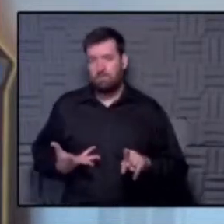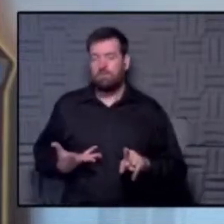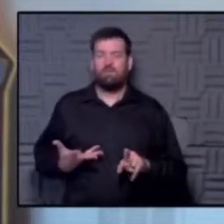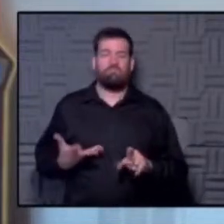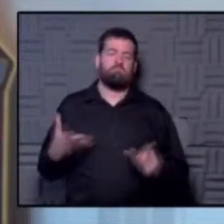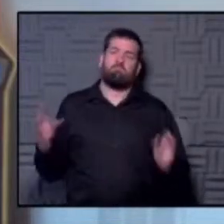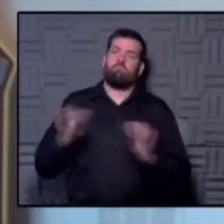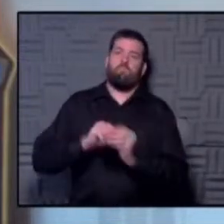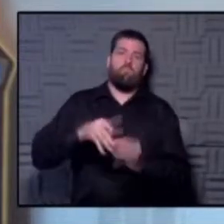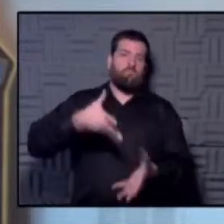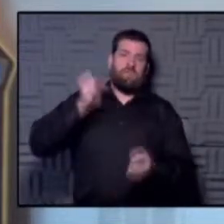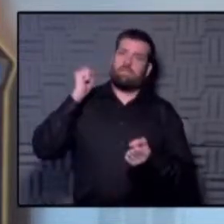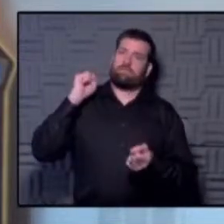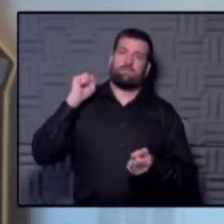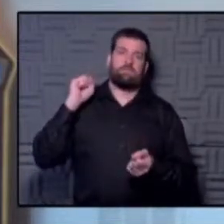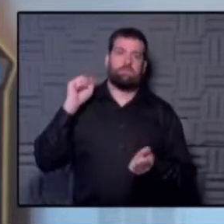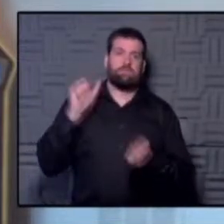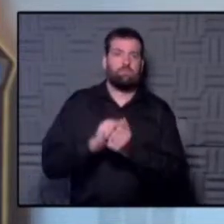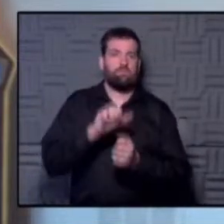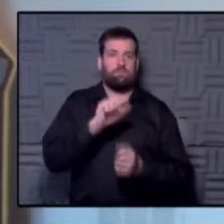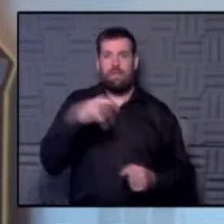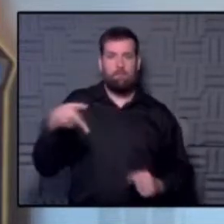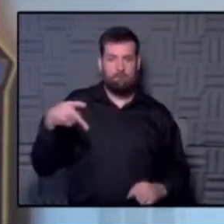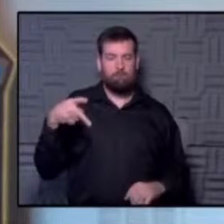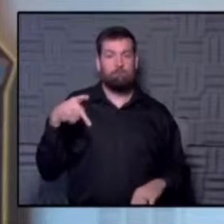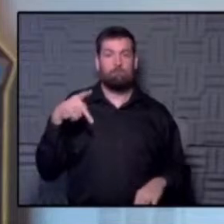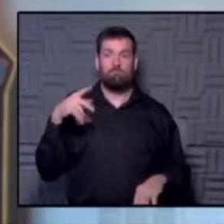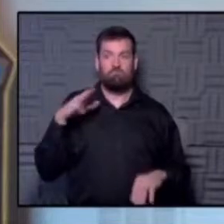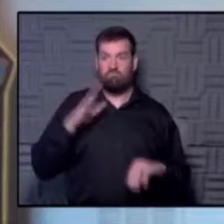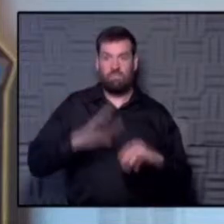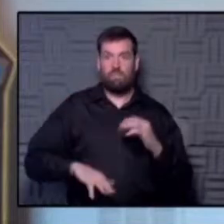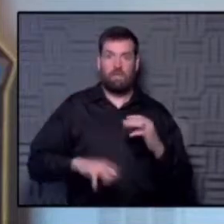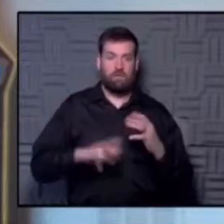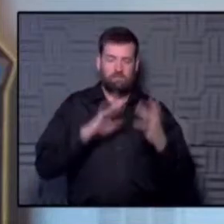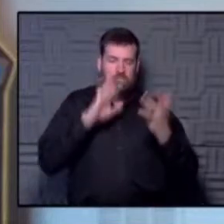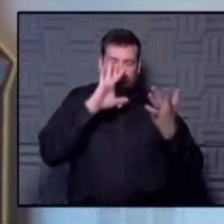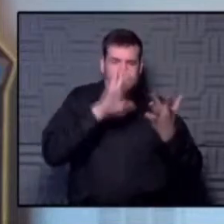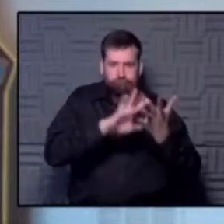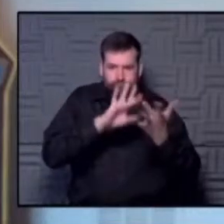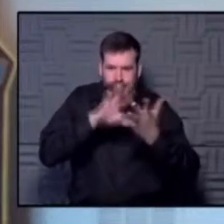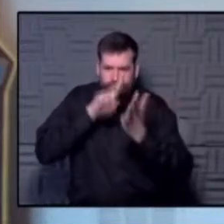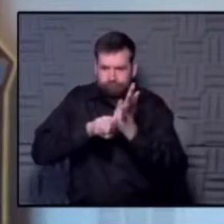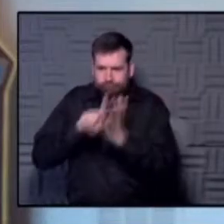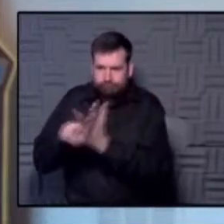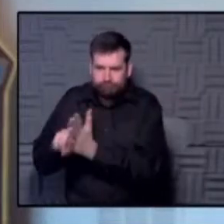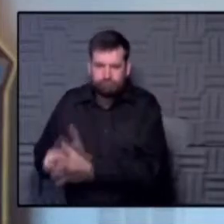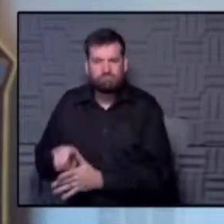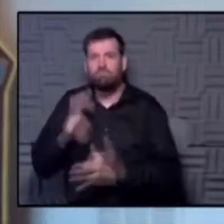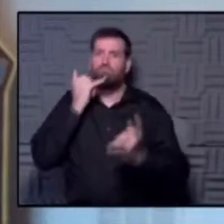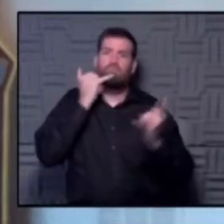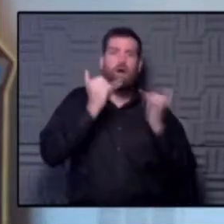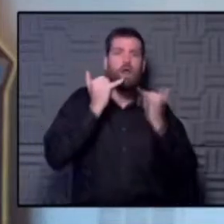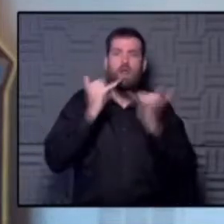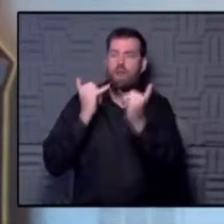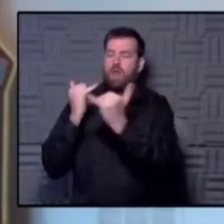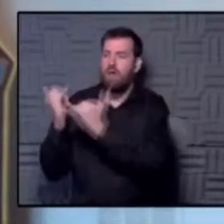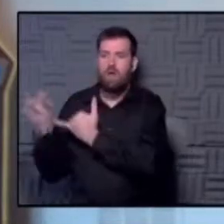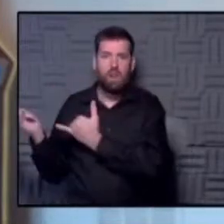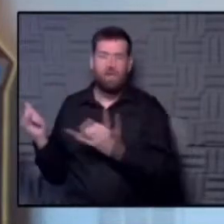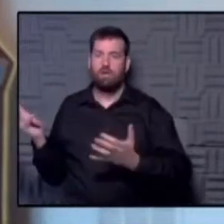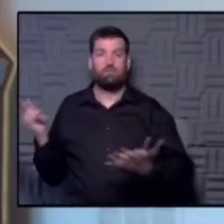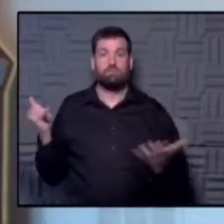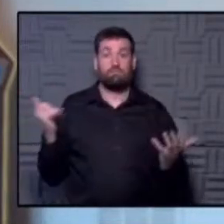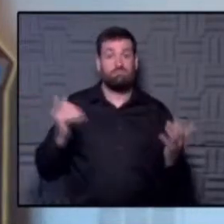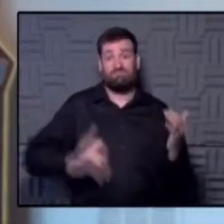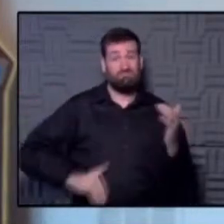much faster with this app than anything that manual contact tracing alone can do, because those phone calls outbound take